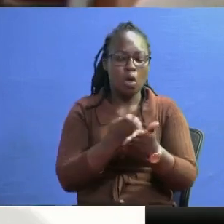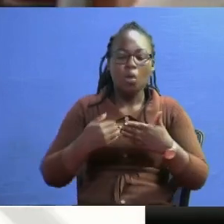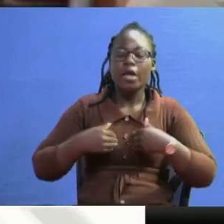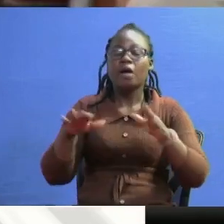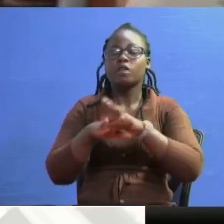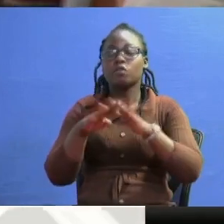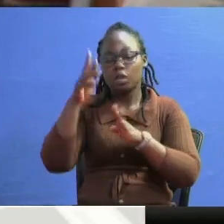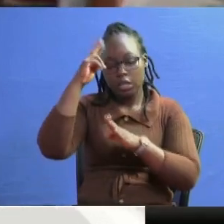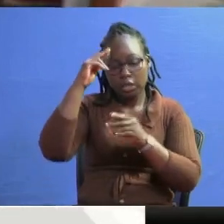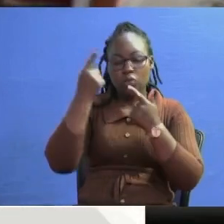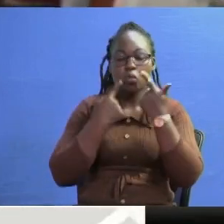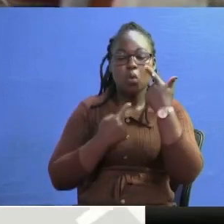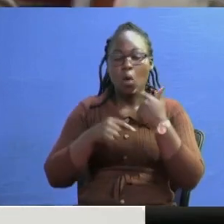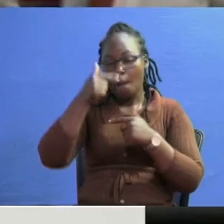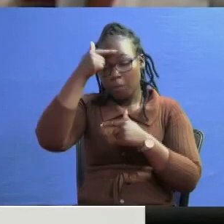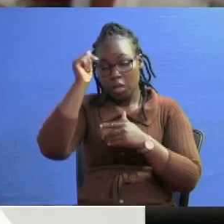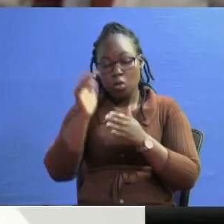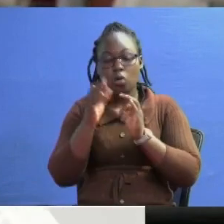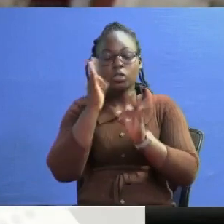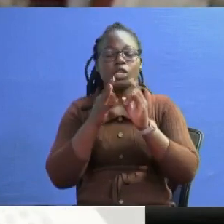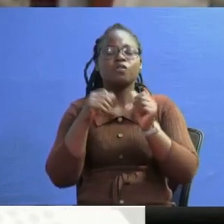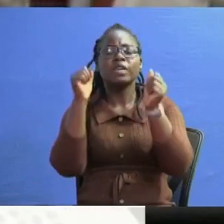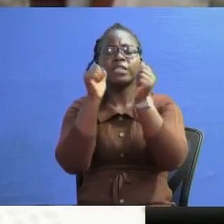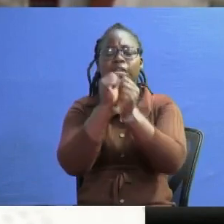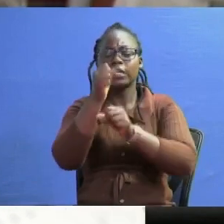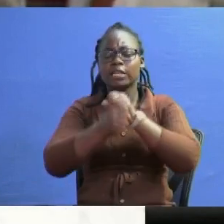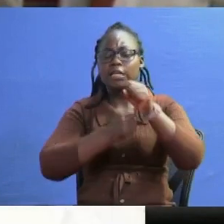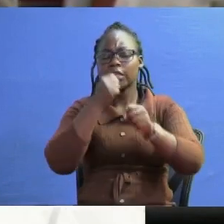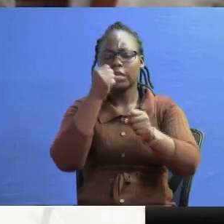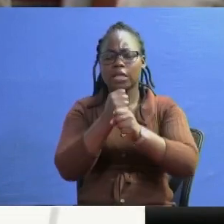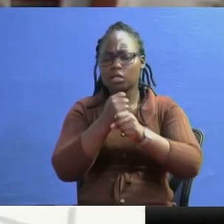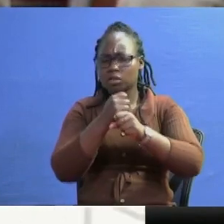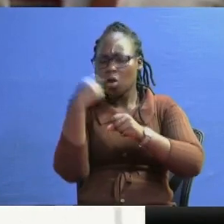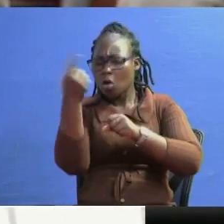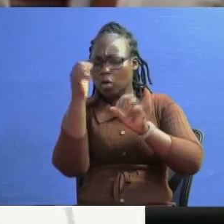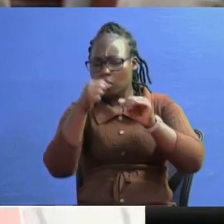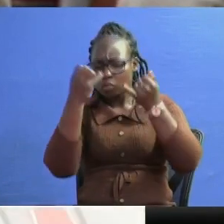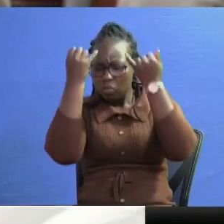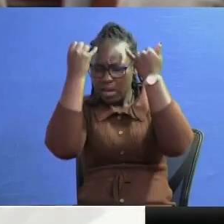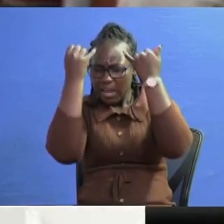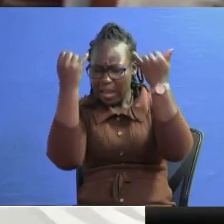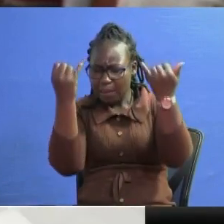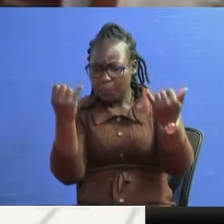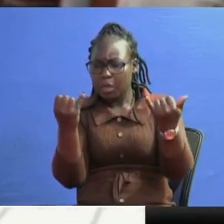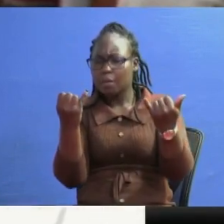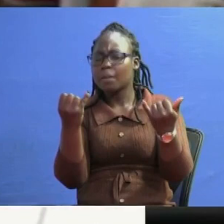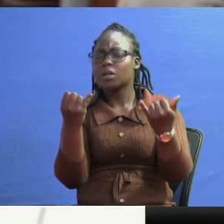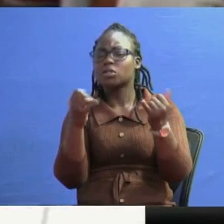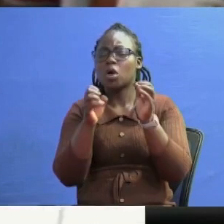cry, because if in 10 years, you could only implement or